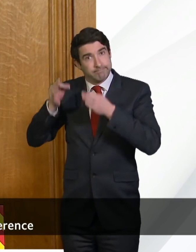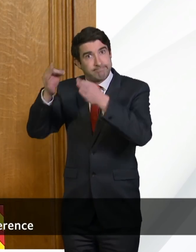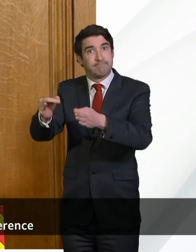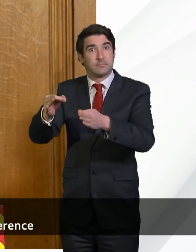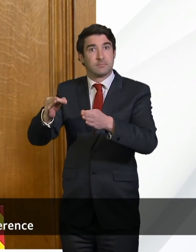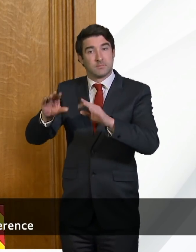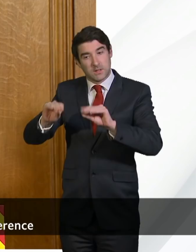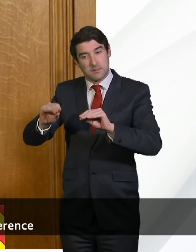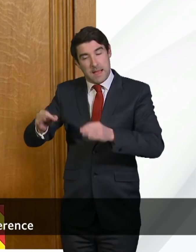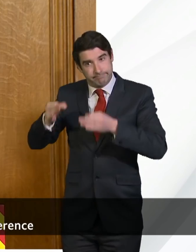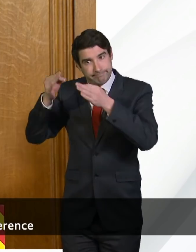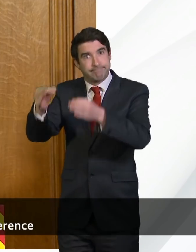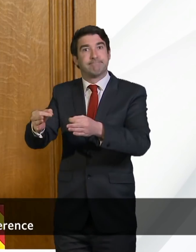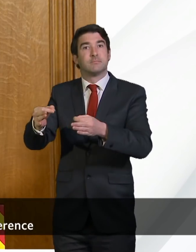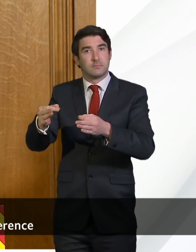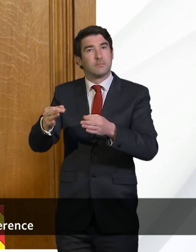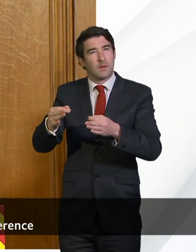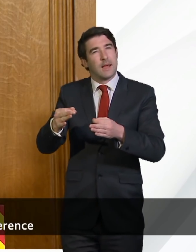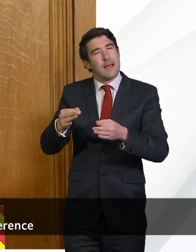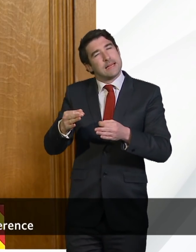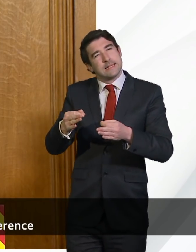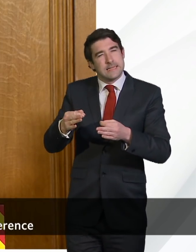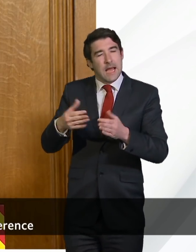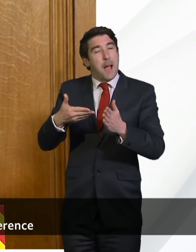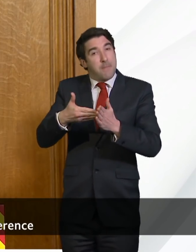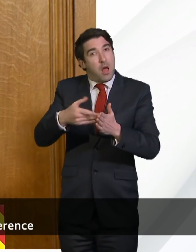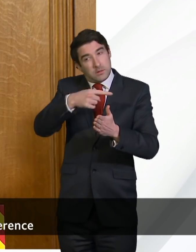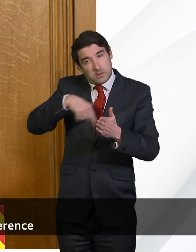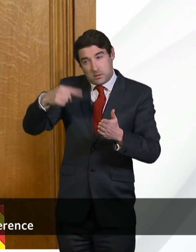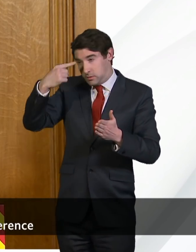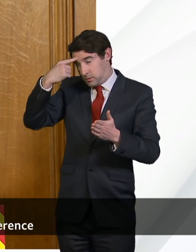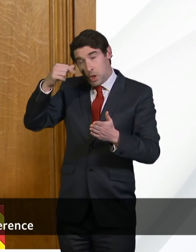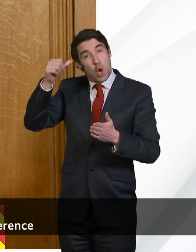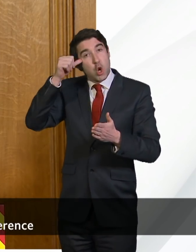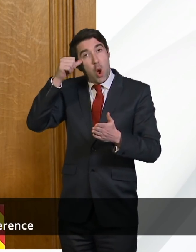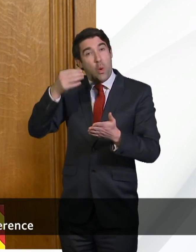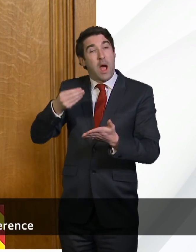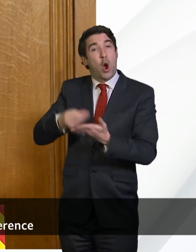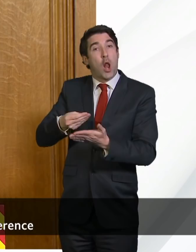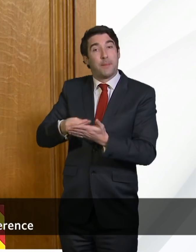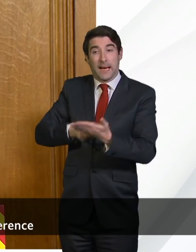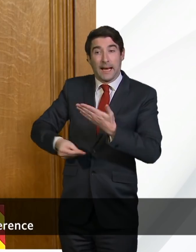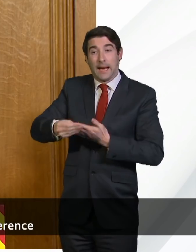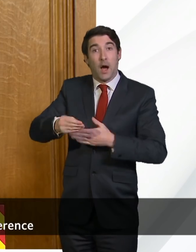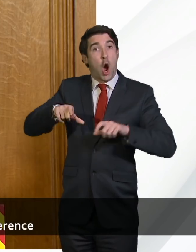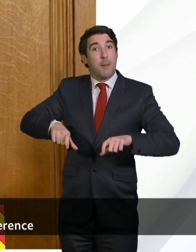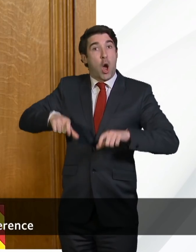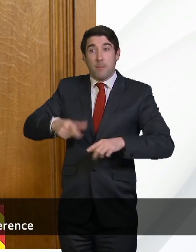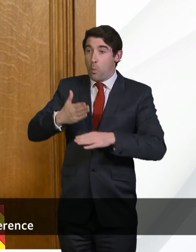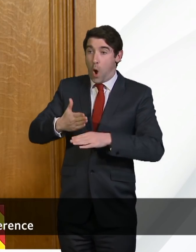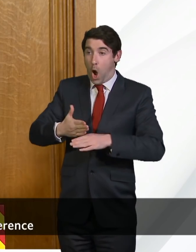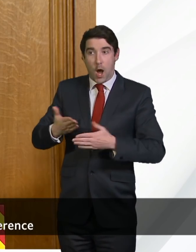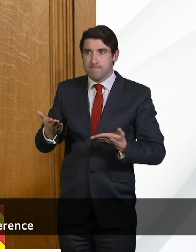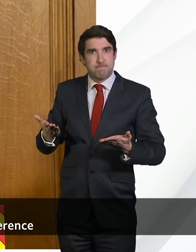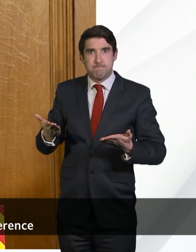of the long-term health effects of some of the economic measures. And these are all health things, and there are other economic and other things that need to be taken into account